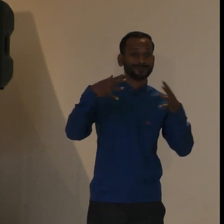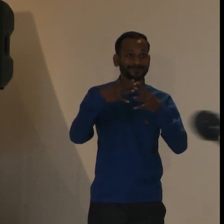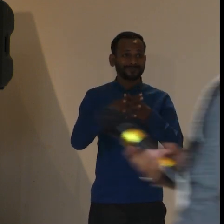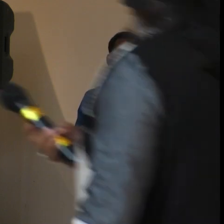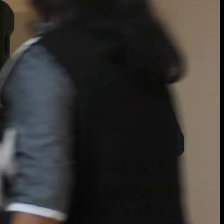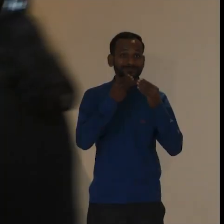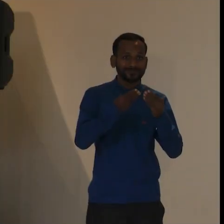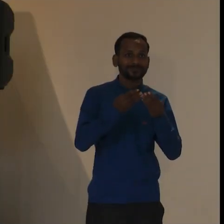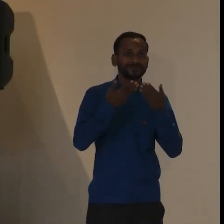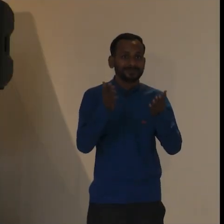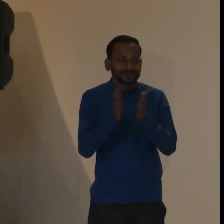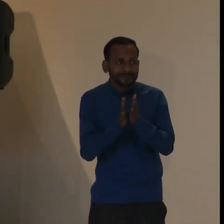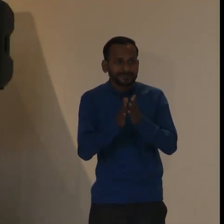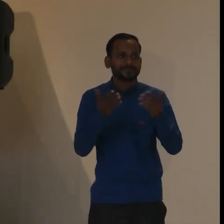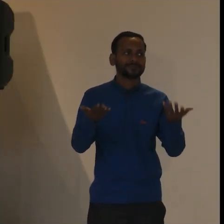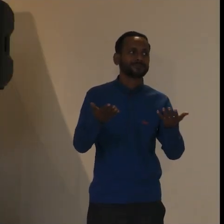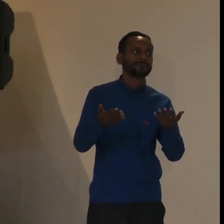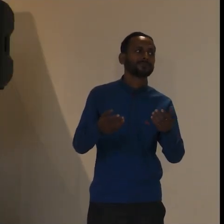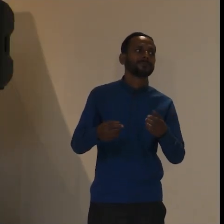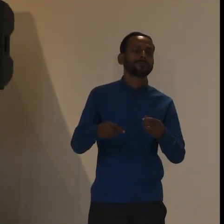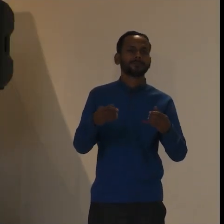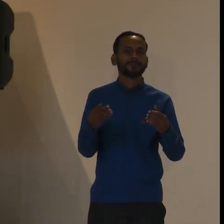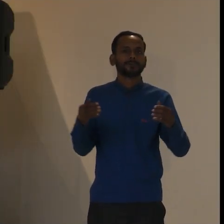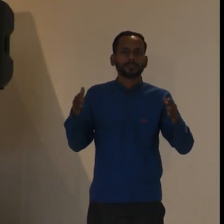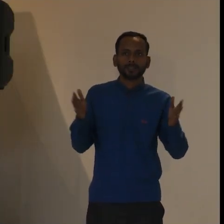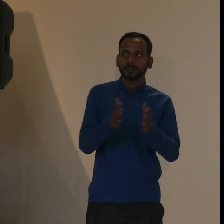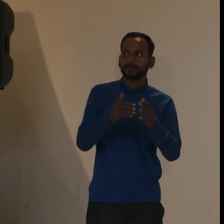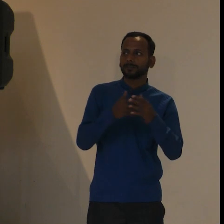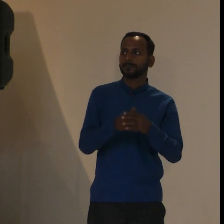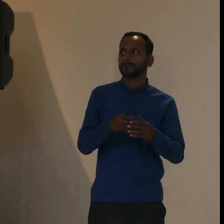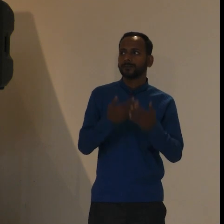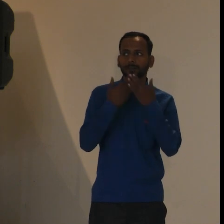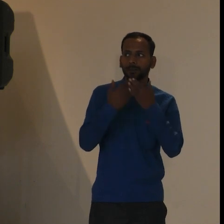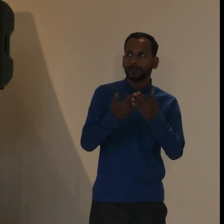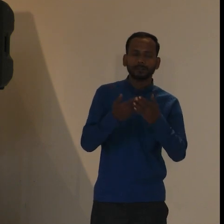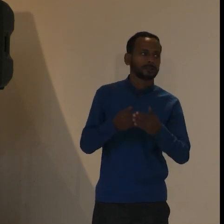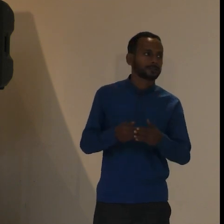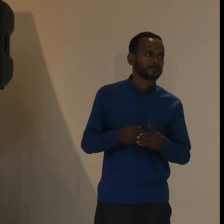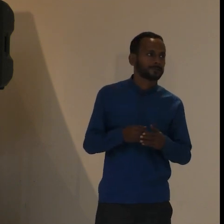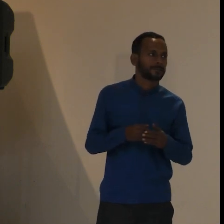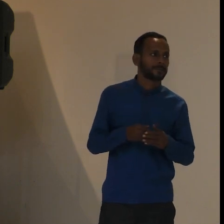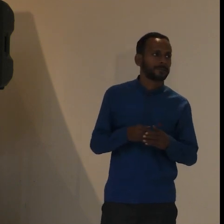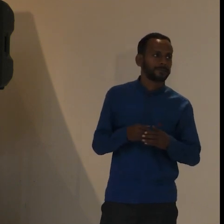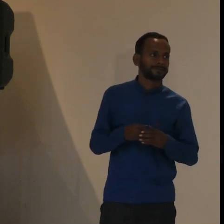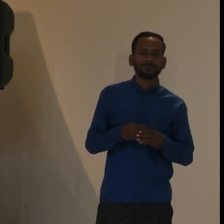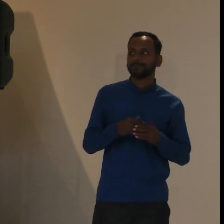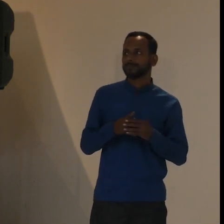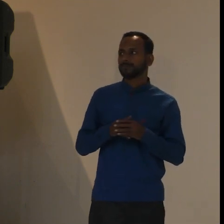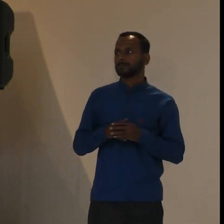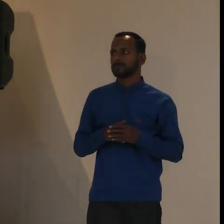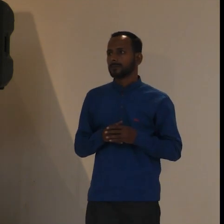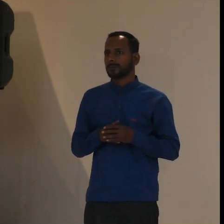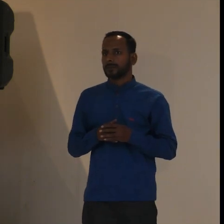and, answer everything in the capacity that we can. And thank you for beyond 8 seconds of attention span.